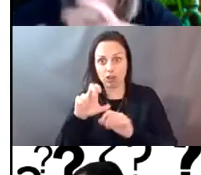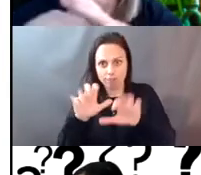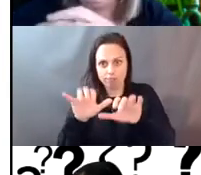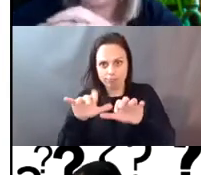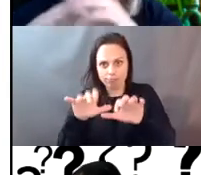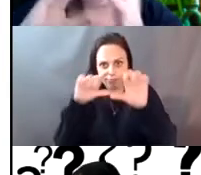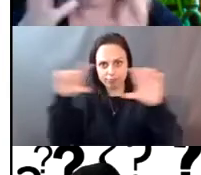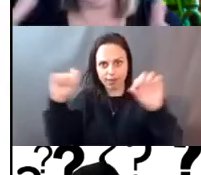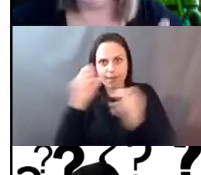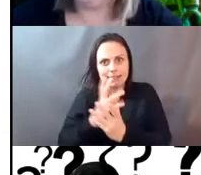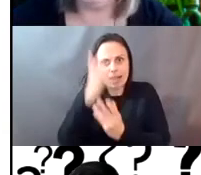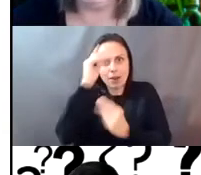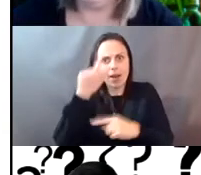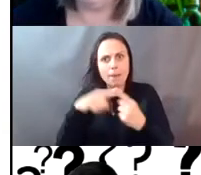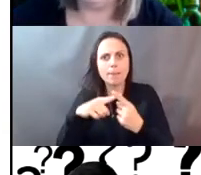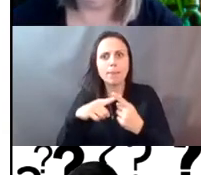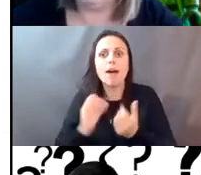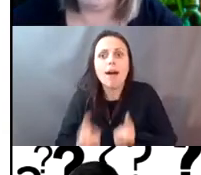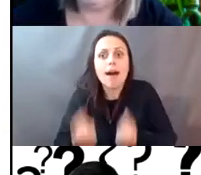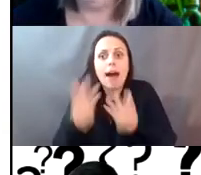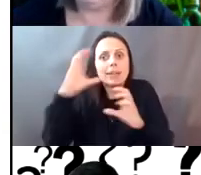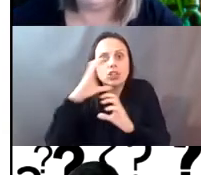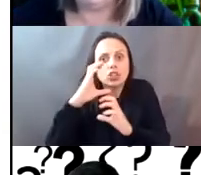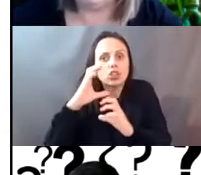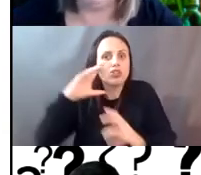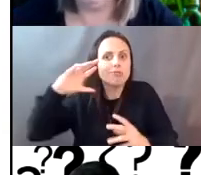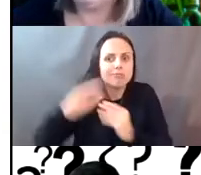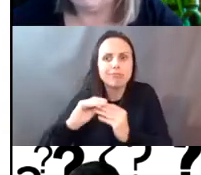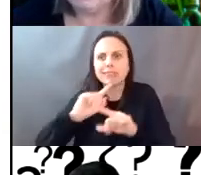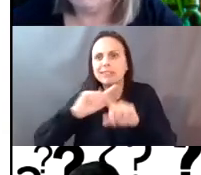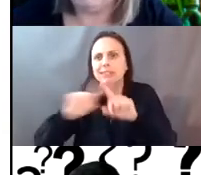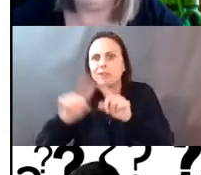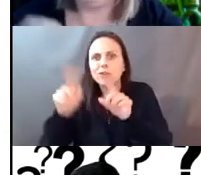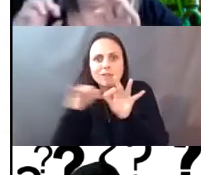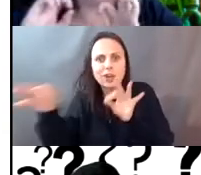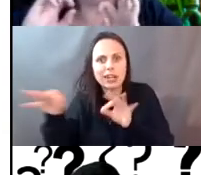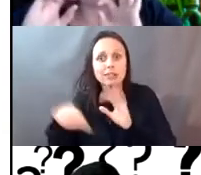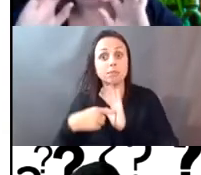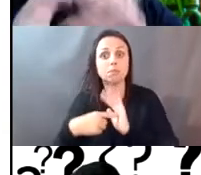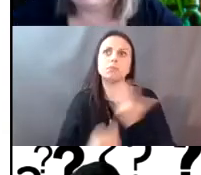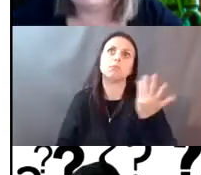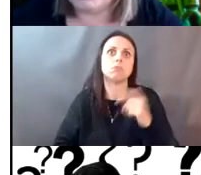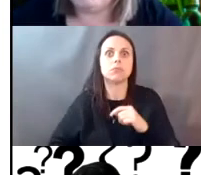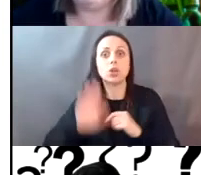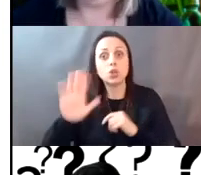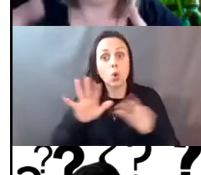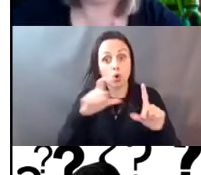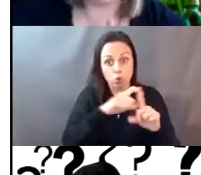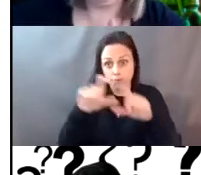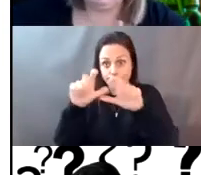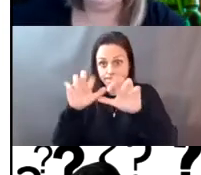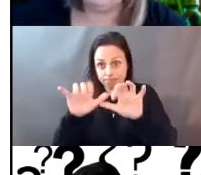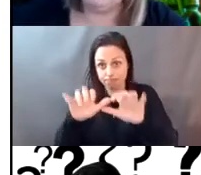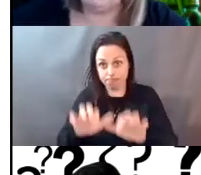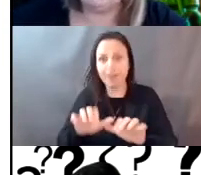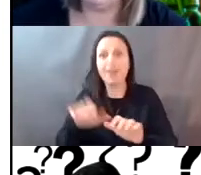information about how many searches there are for various phrases. So, you put your language in and it will tell